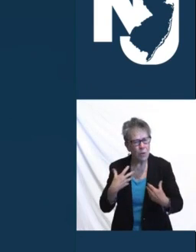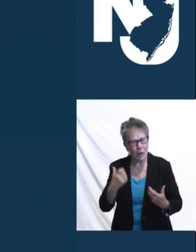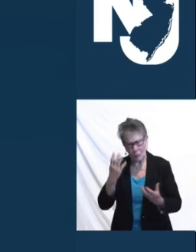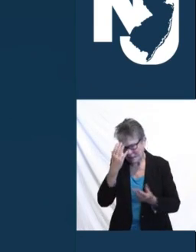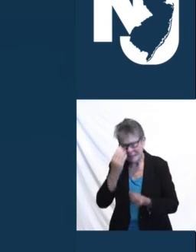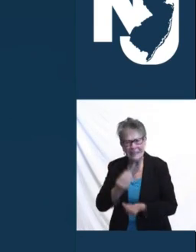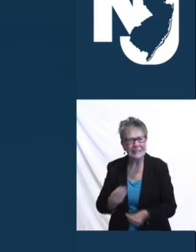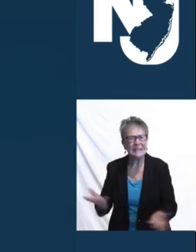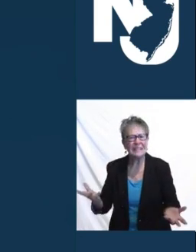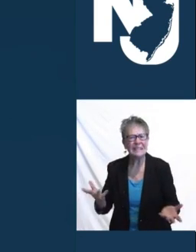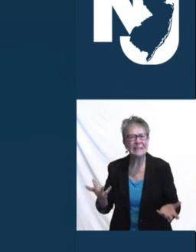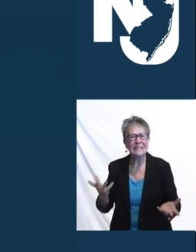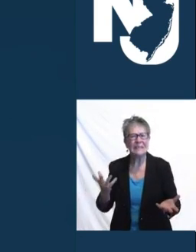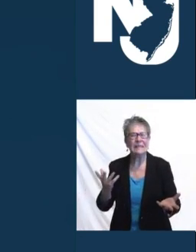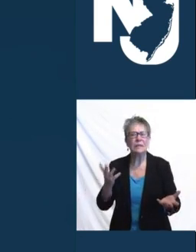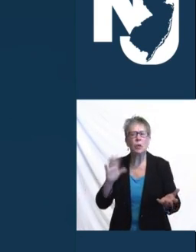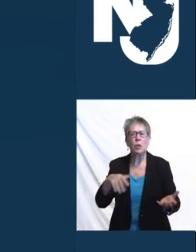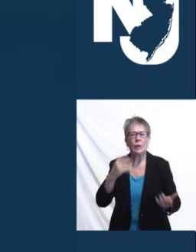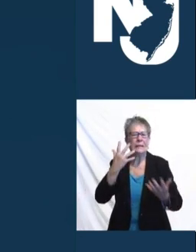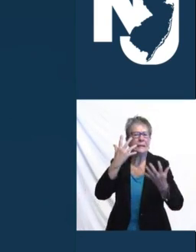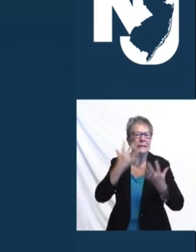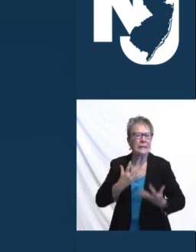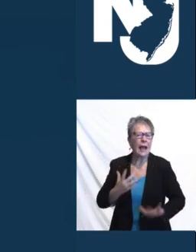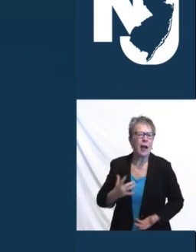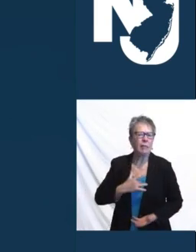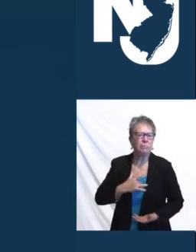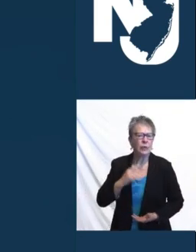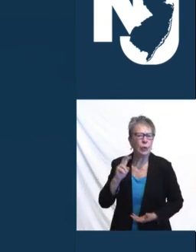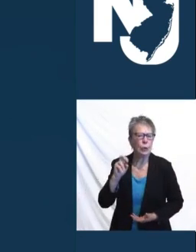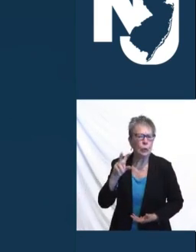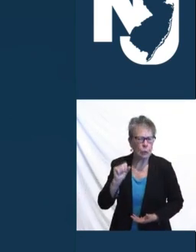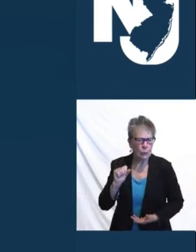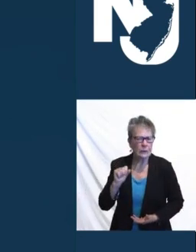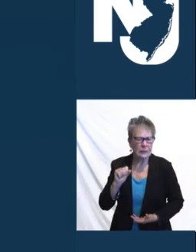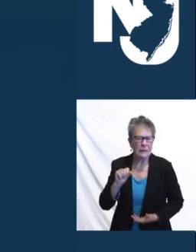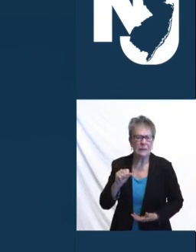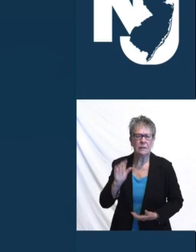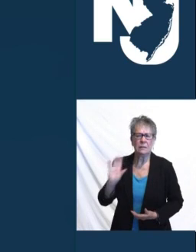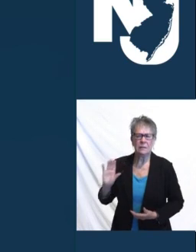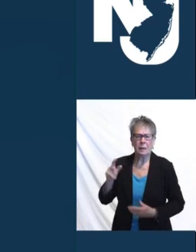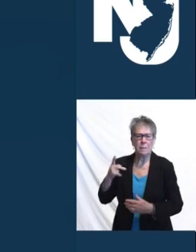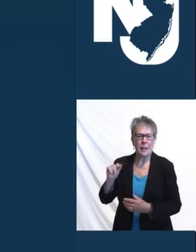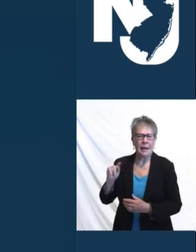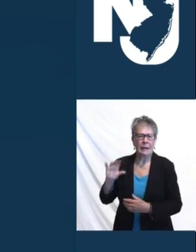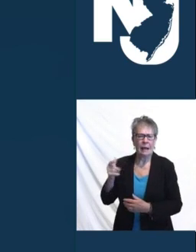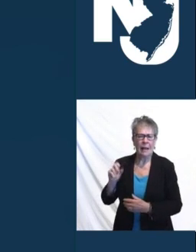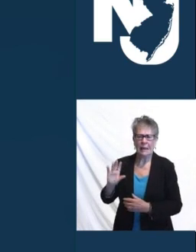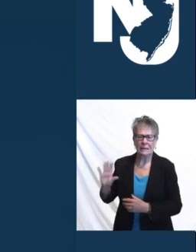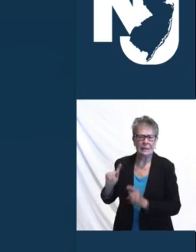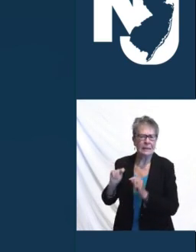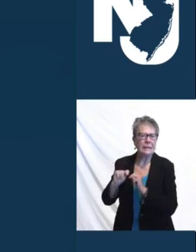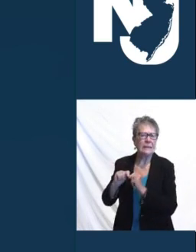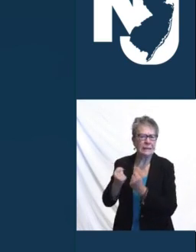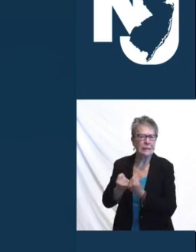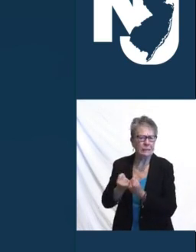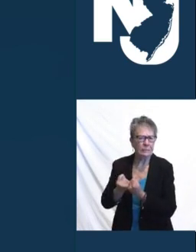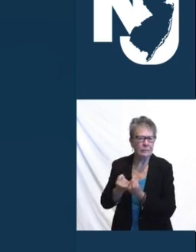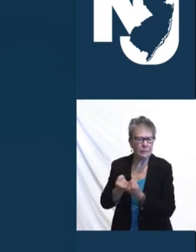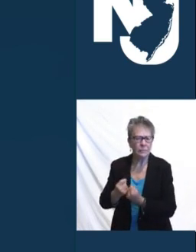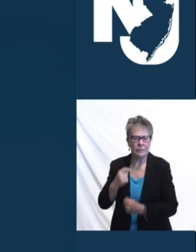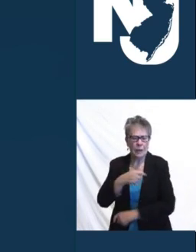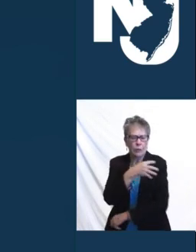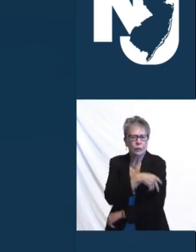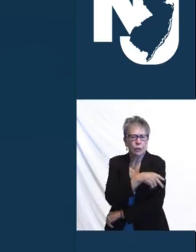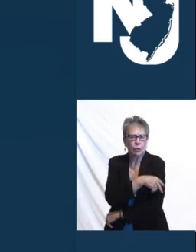passing of this guy, a member of Pat's team, New Jersey State Police Sergeant Juan Fajardo. Juan was